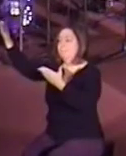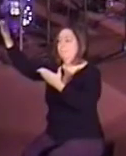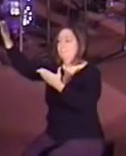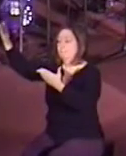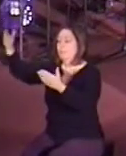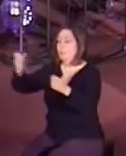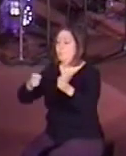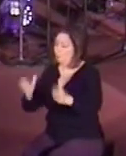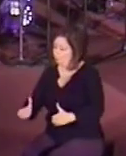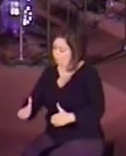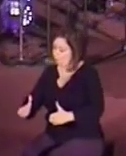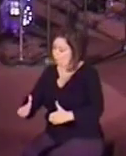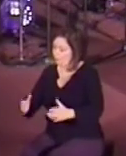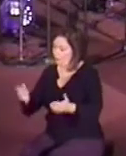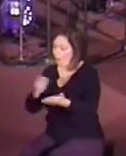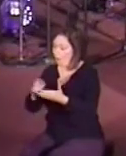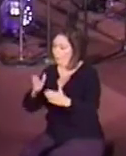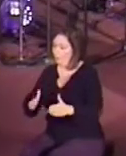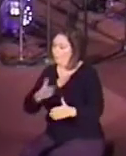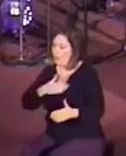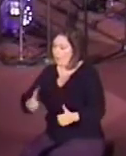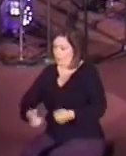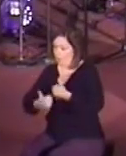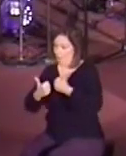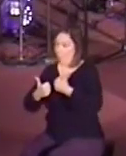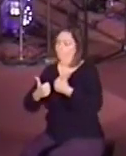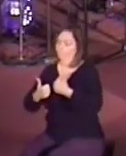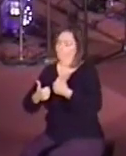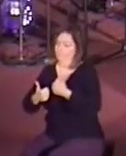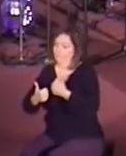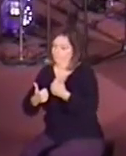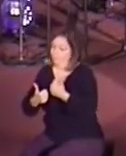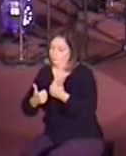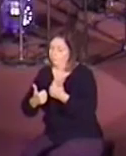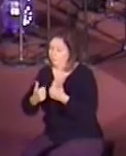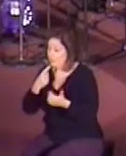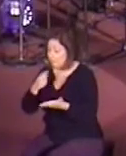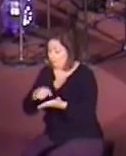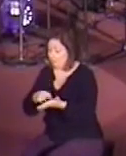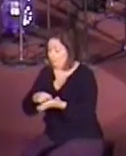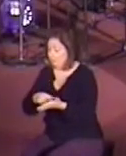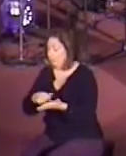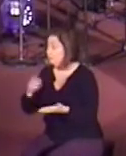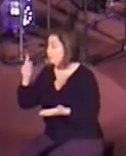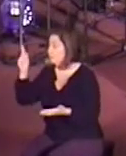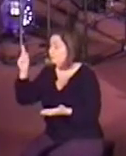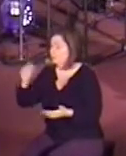as the ruler and the author of my life. And look what he says here.